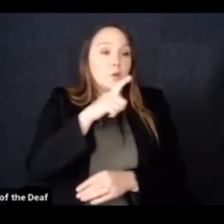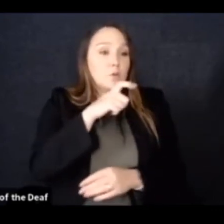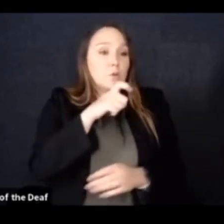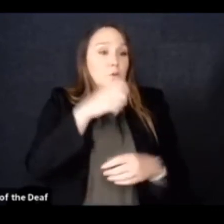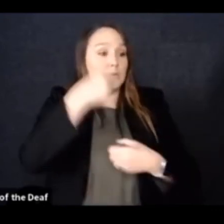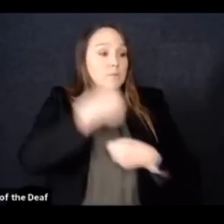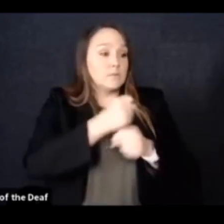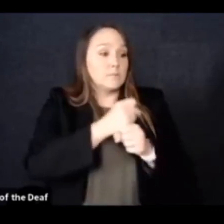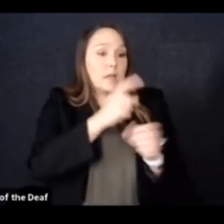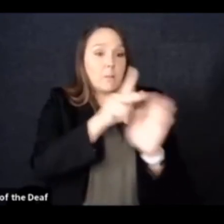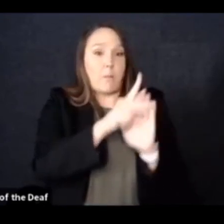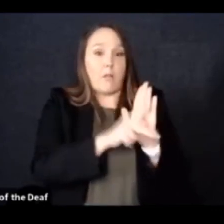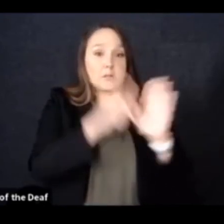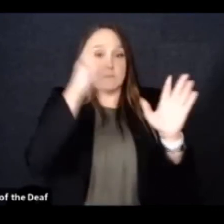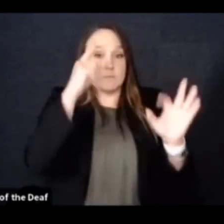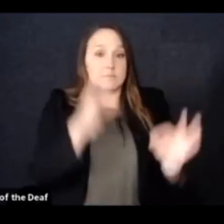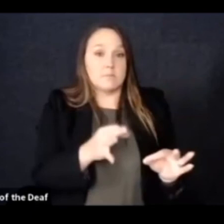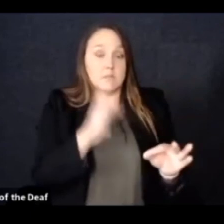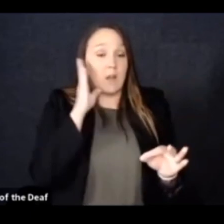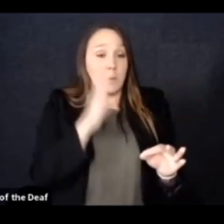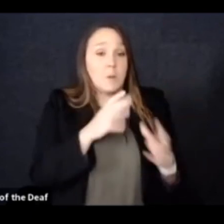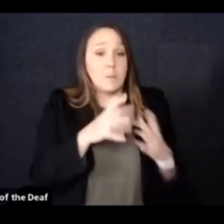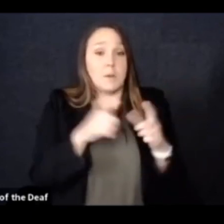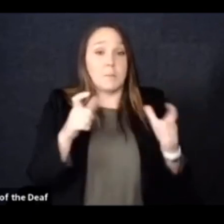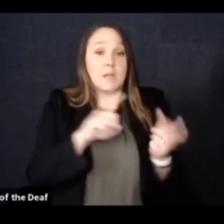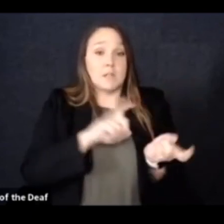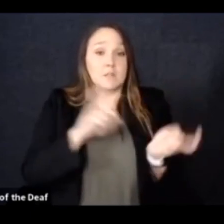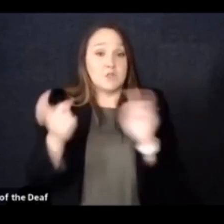policy decisions. It'd be a big shift for us, but